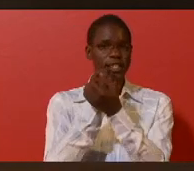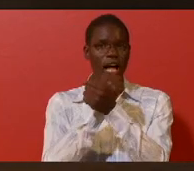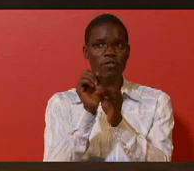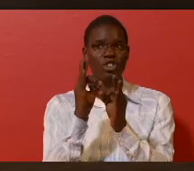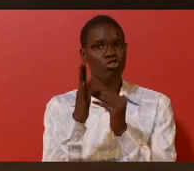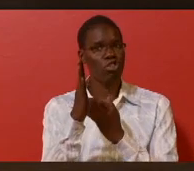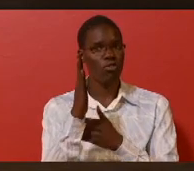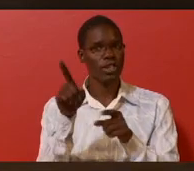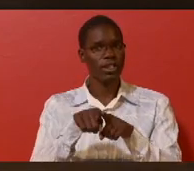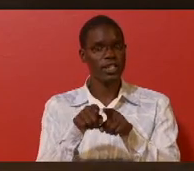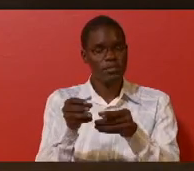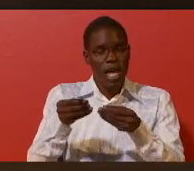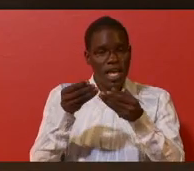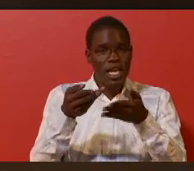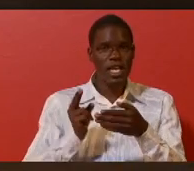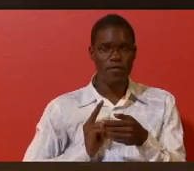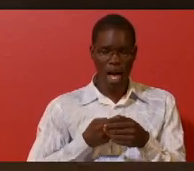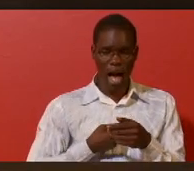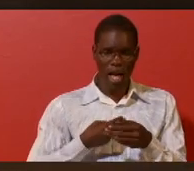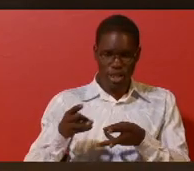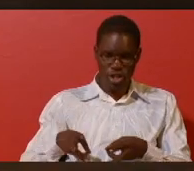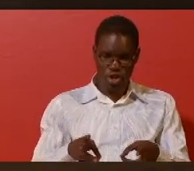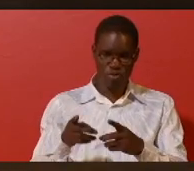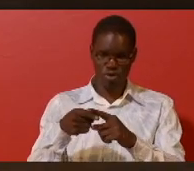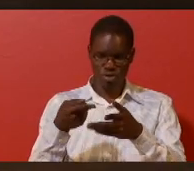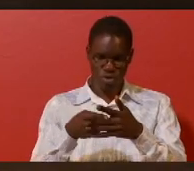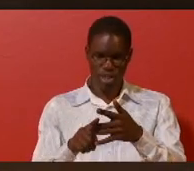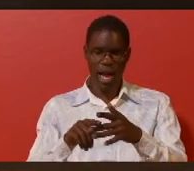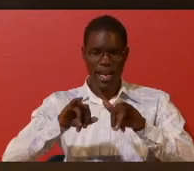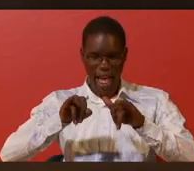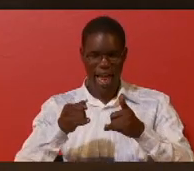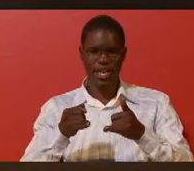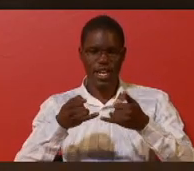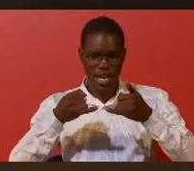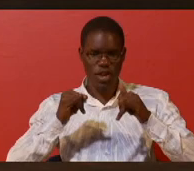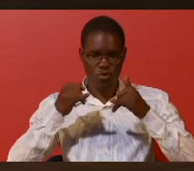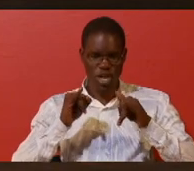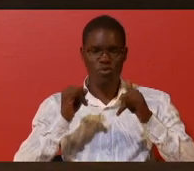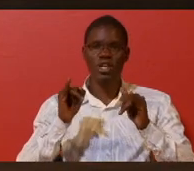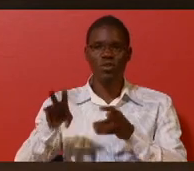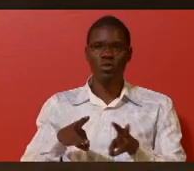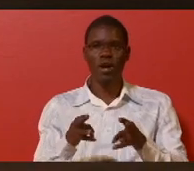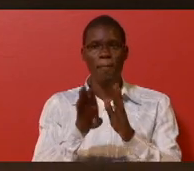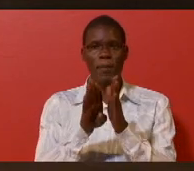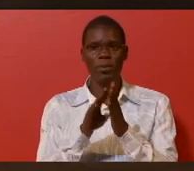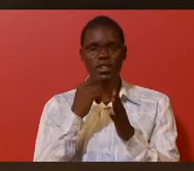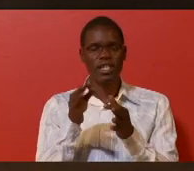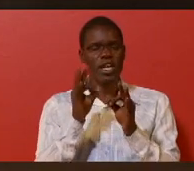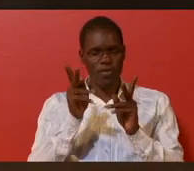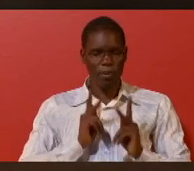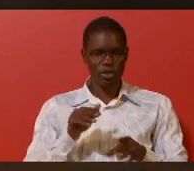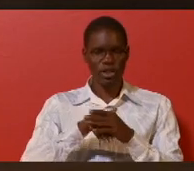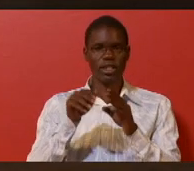his, he gives us the opportunity to start on a new path. Bible says, if anyone is in Christ, he's a new